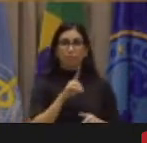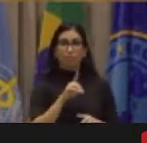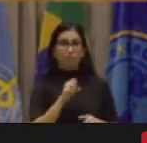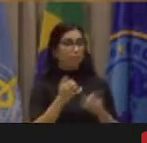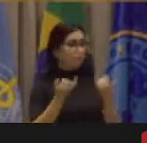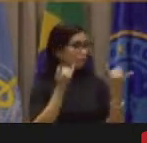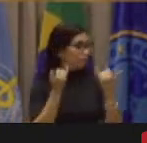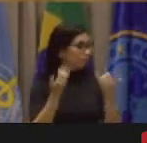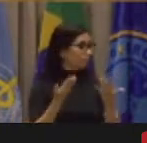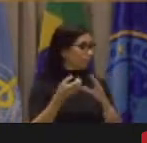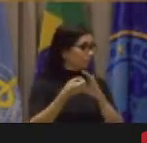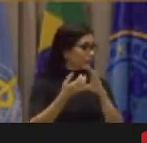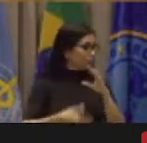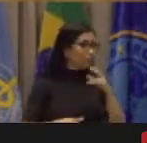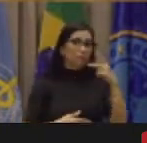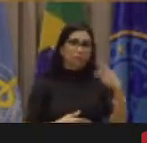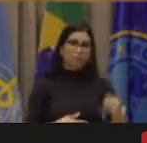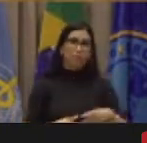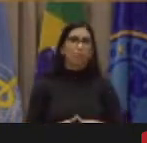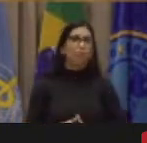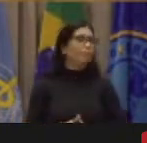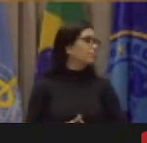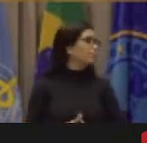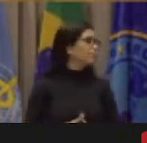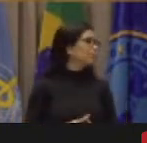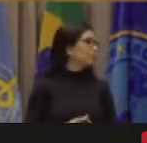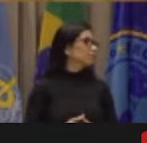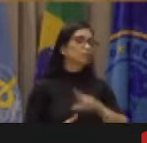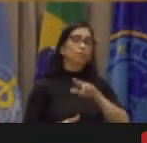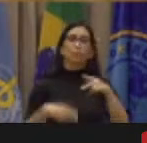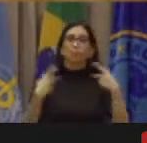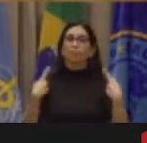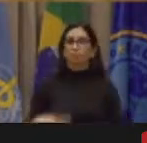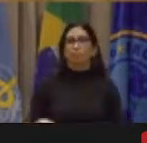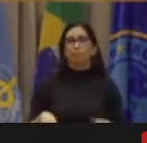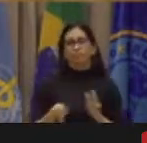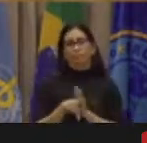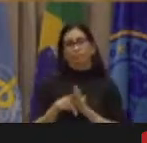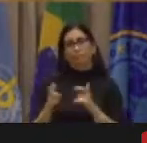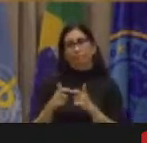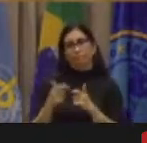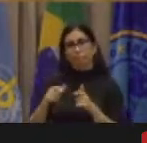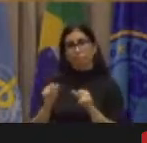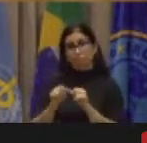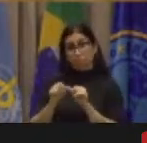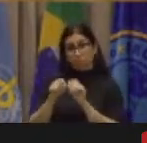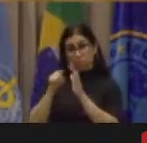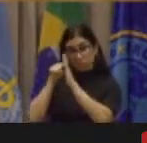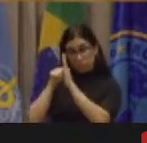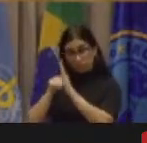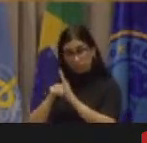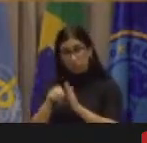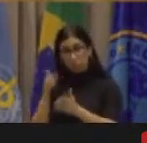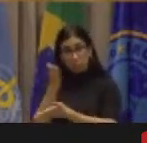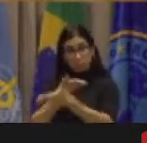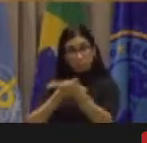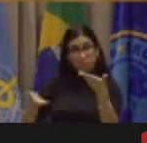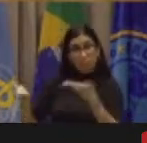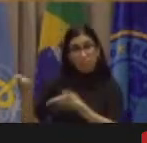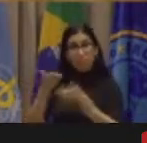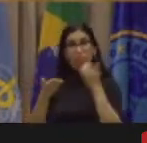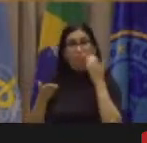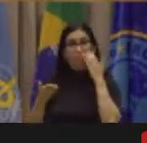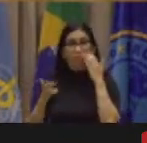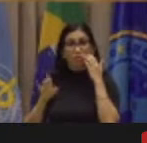data, but this is a characteristic from him. It's not the average behavior. So to do